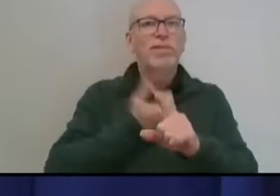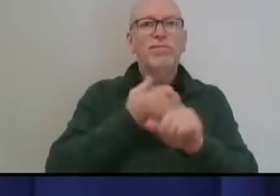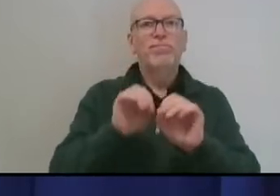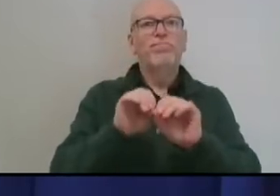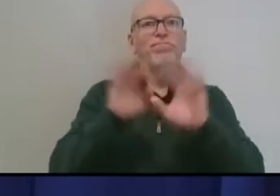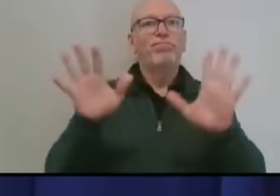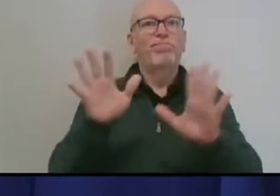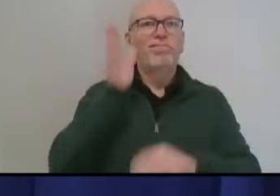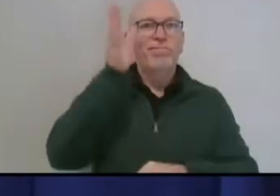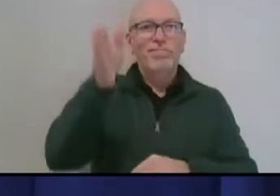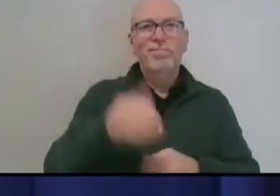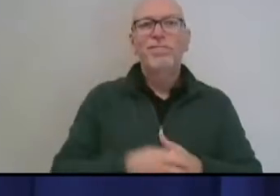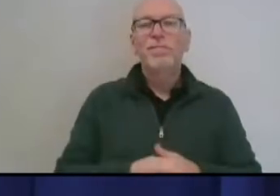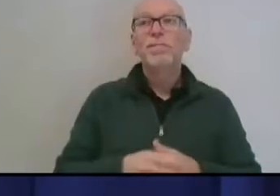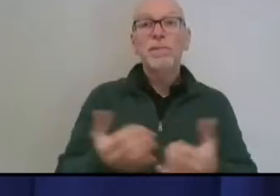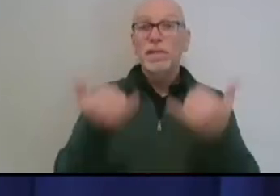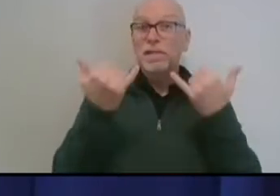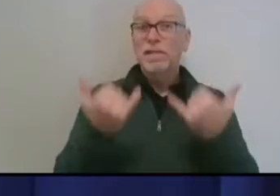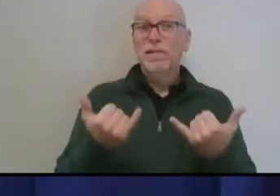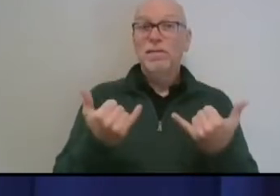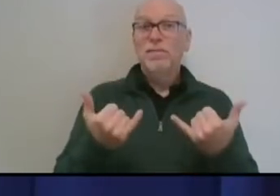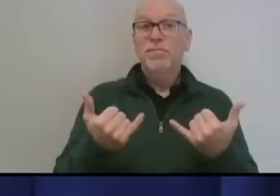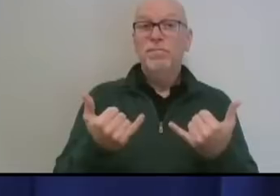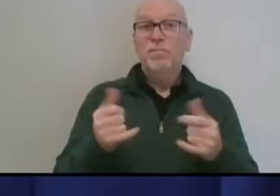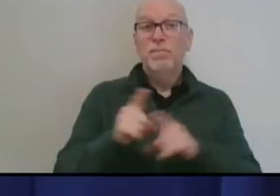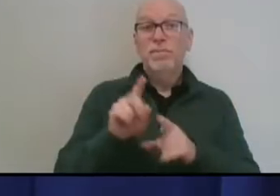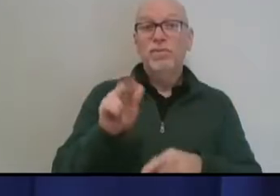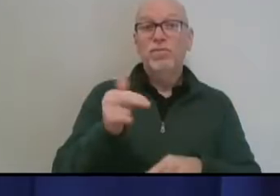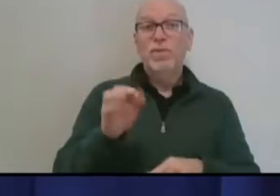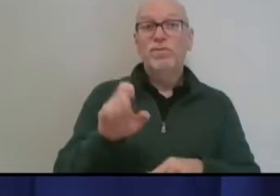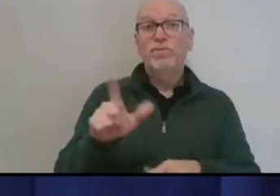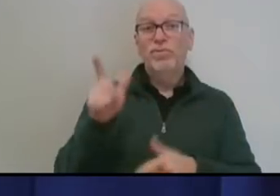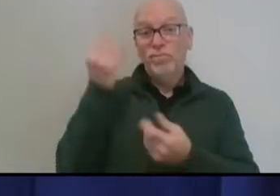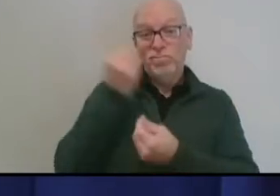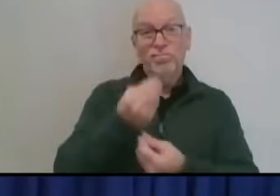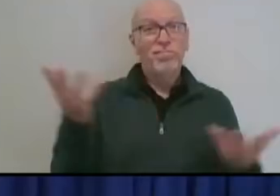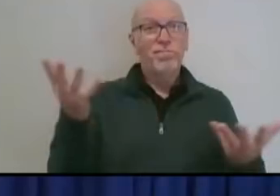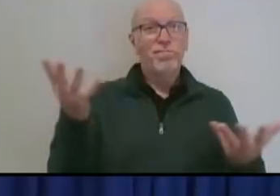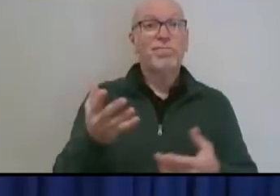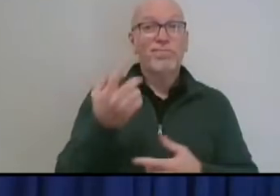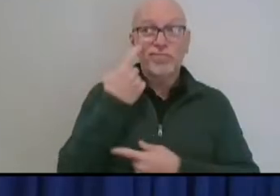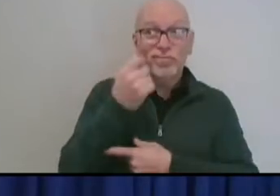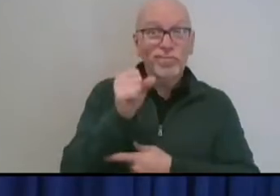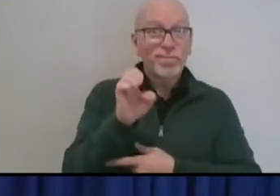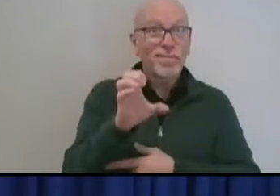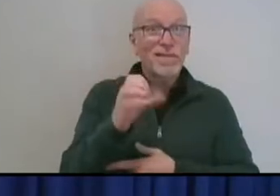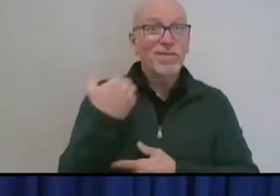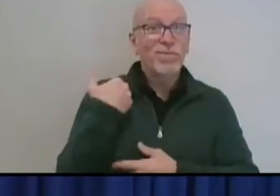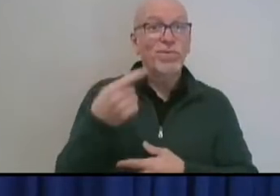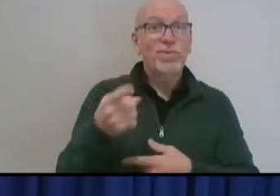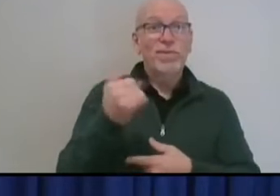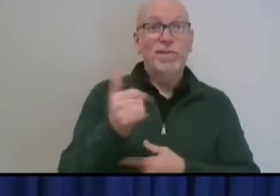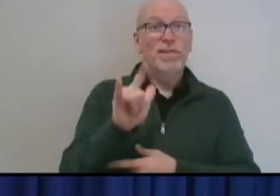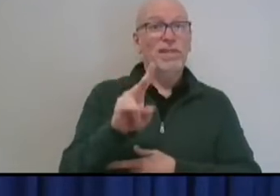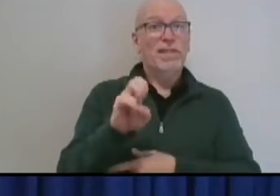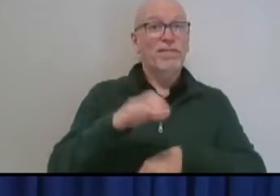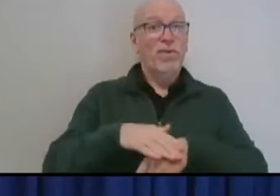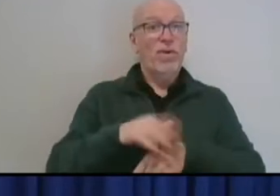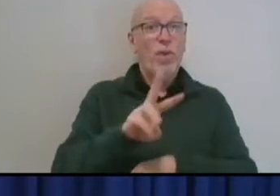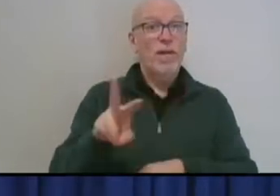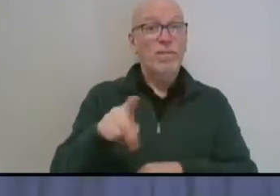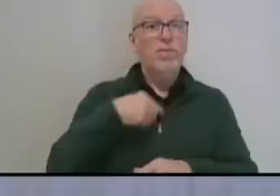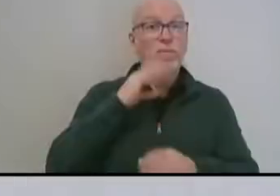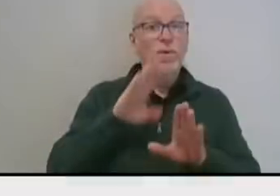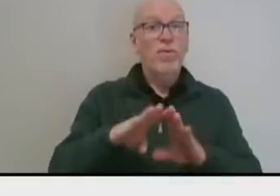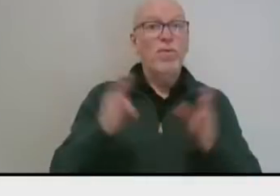tunnel. And now it's, as Rachel informs you and me as of seconds ago, it's live on the website that we're opening it up to